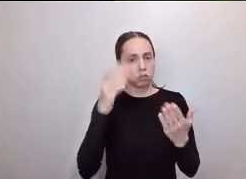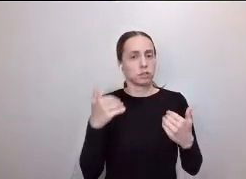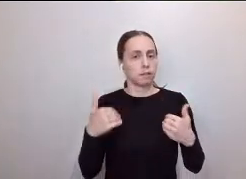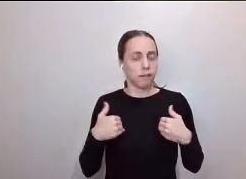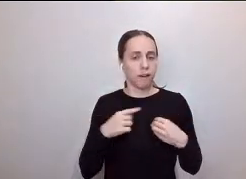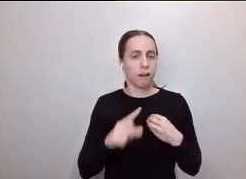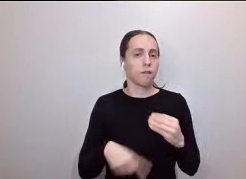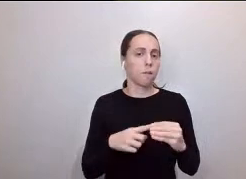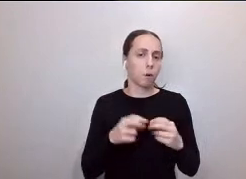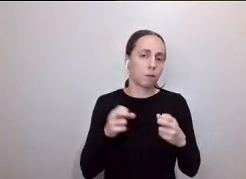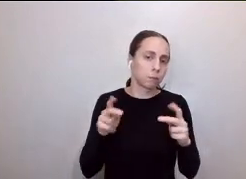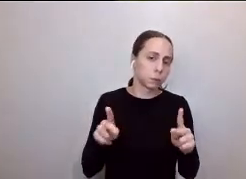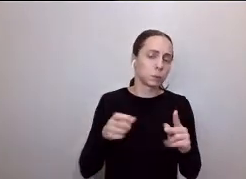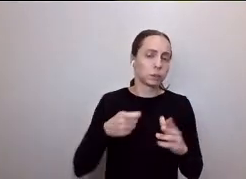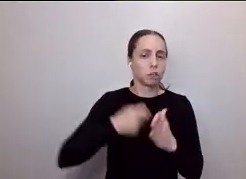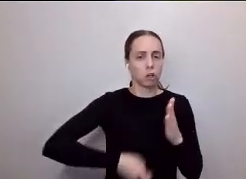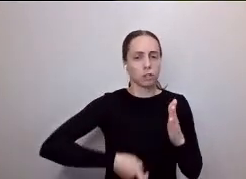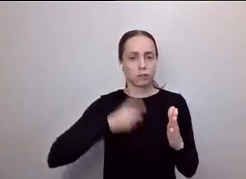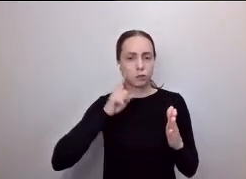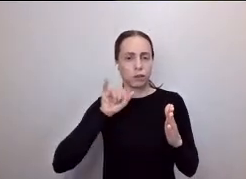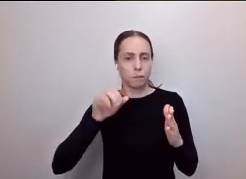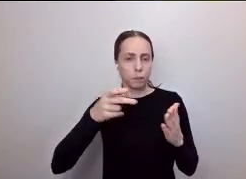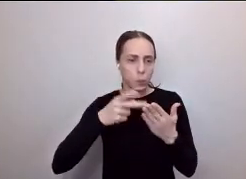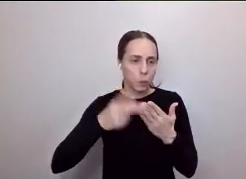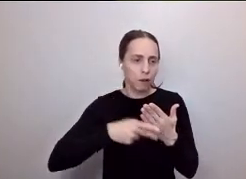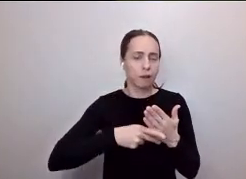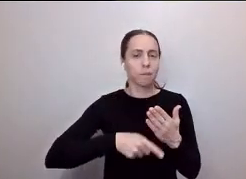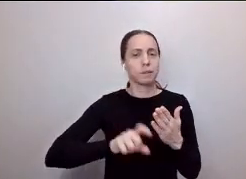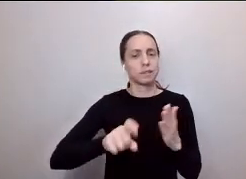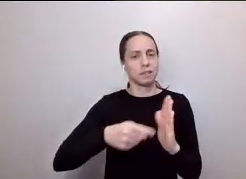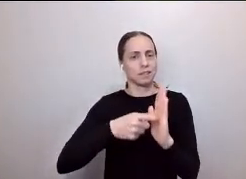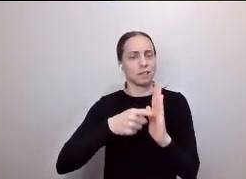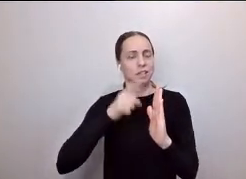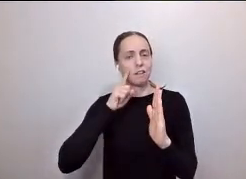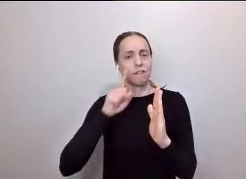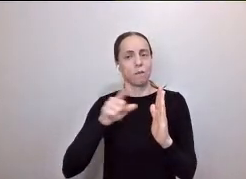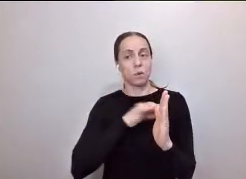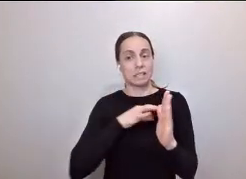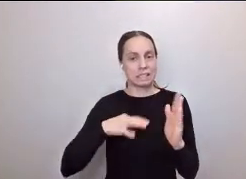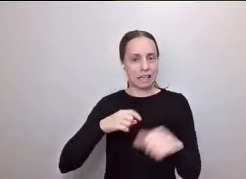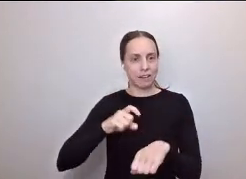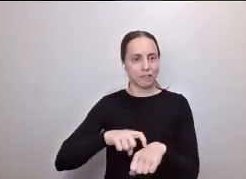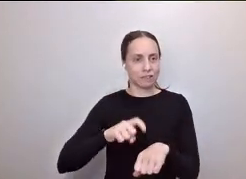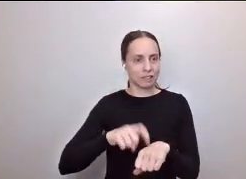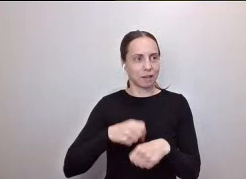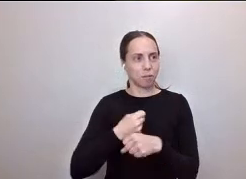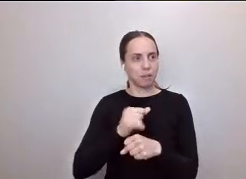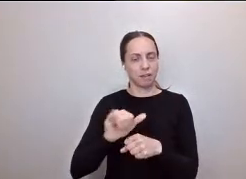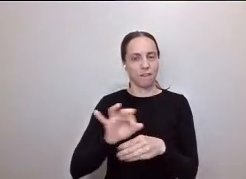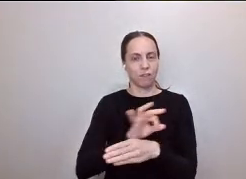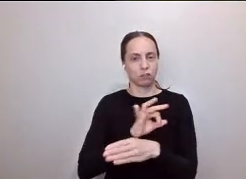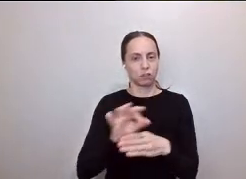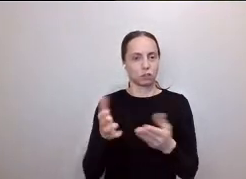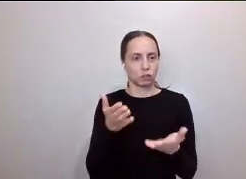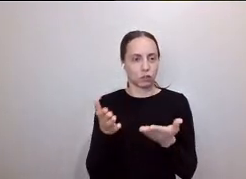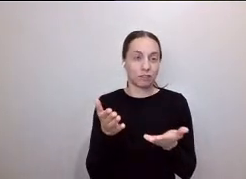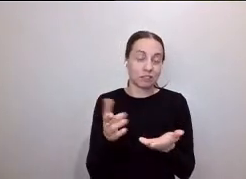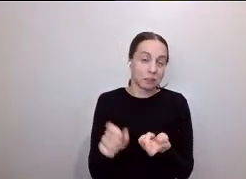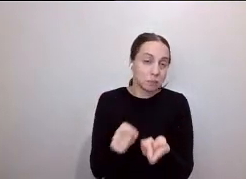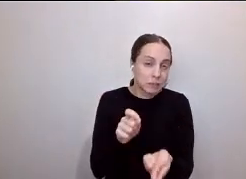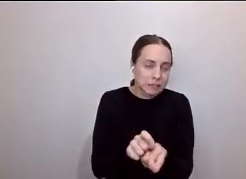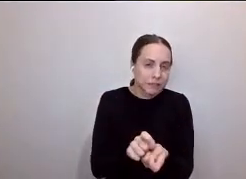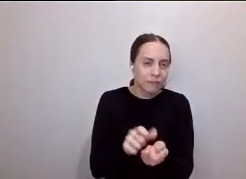of this program and the necessity of staff time to even make it a functional service, especially with the importance